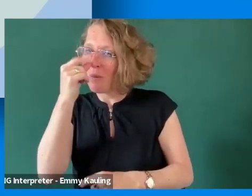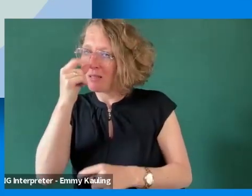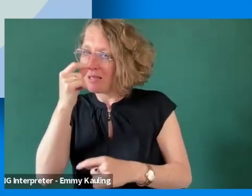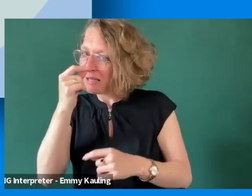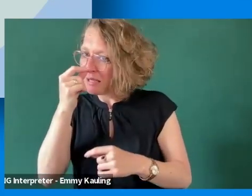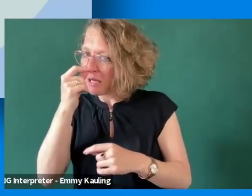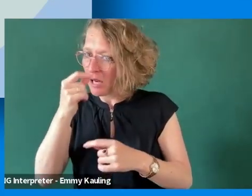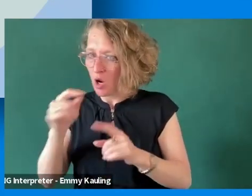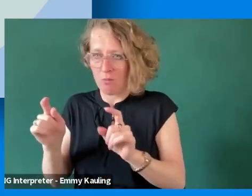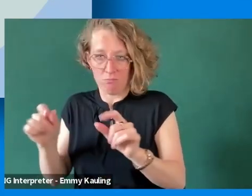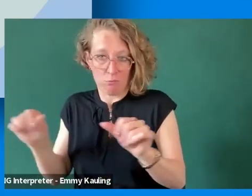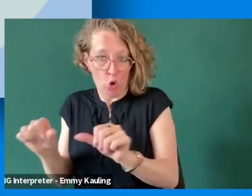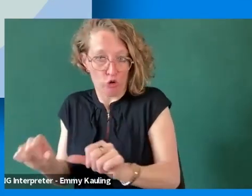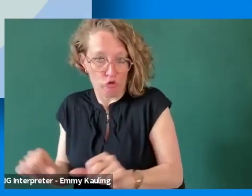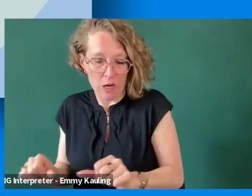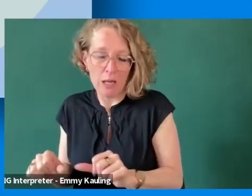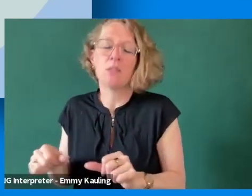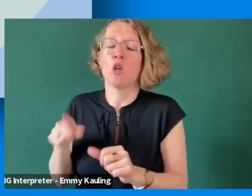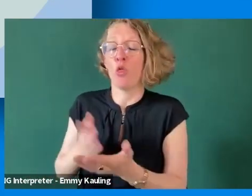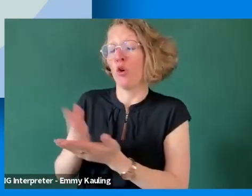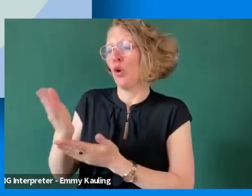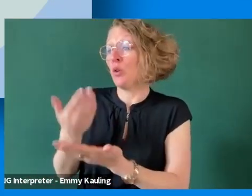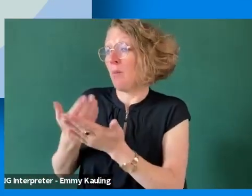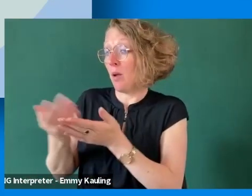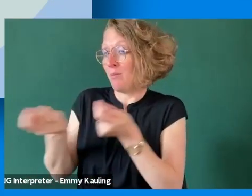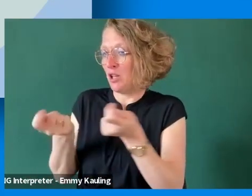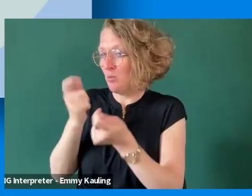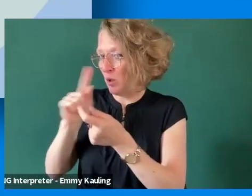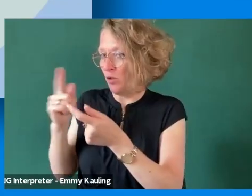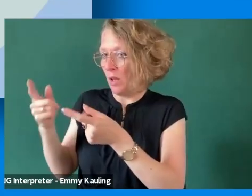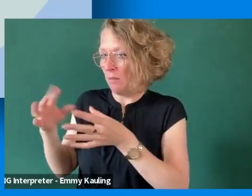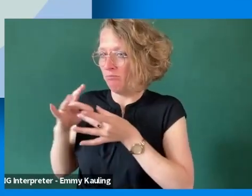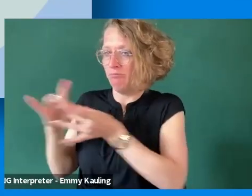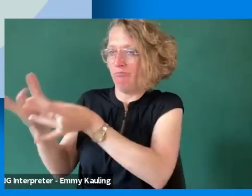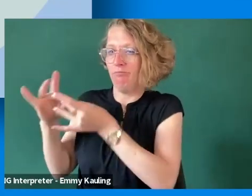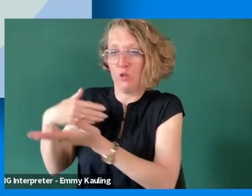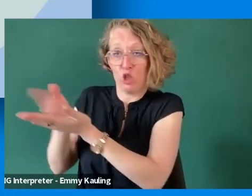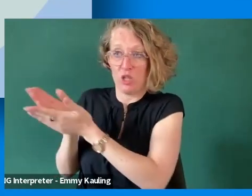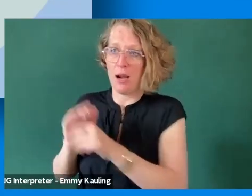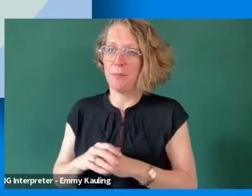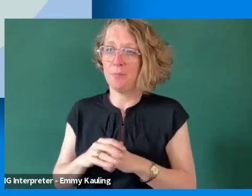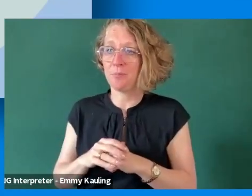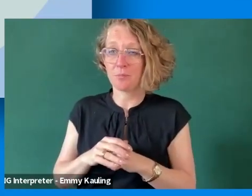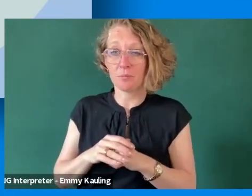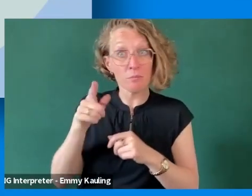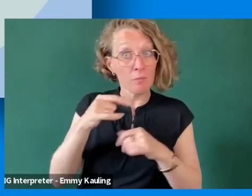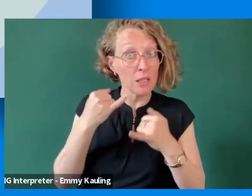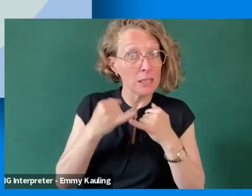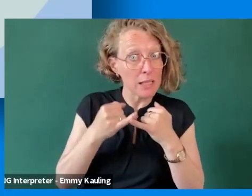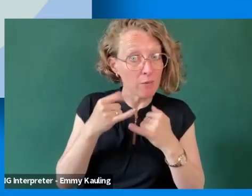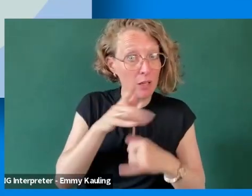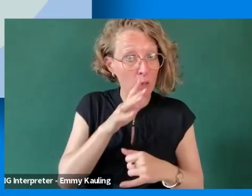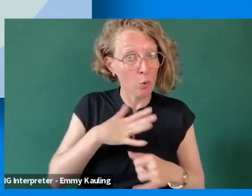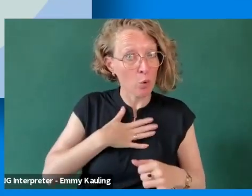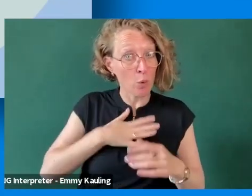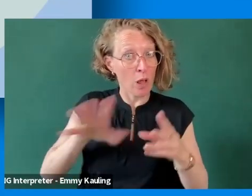management itself introduces. So that would be my answer to your question, Vinod. Anything you want to add to that, Steffi, before we move